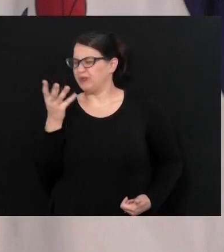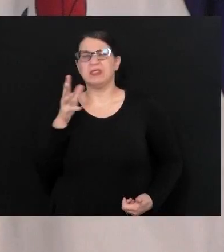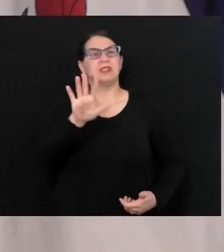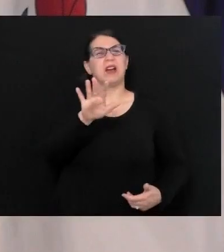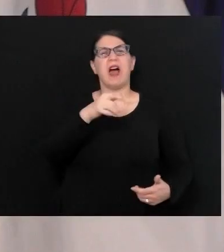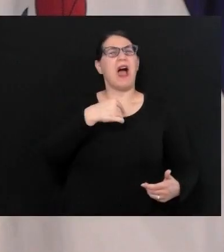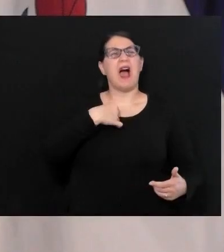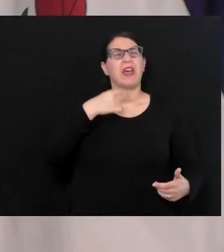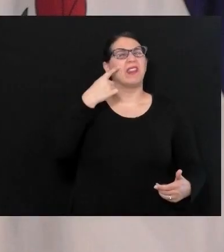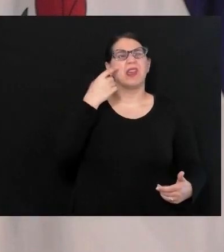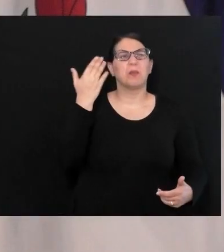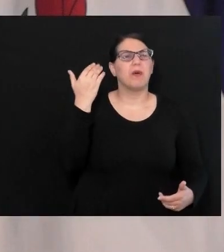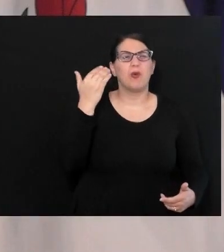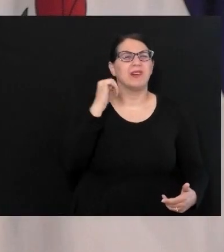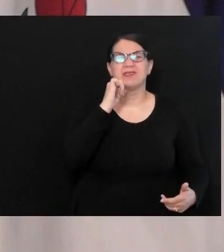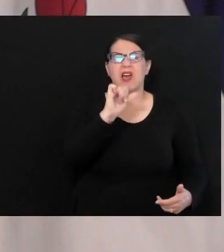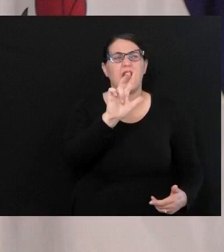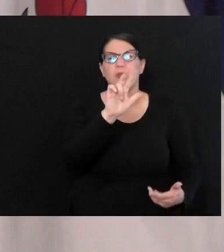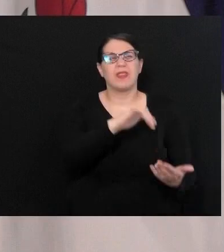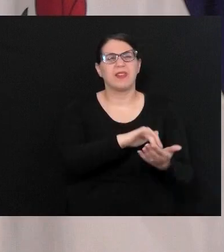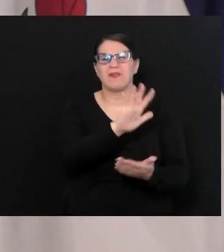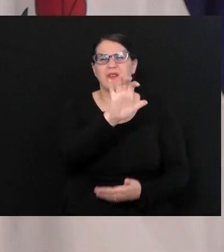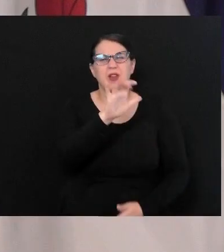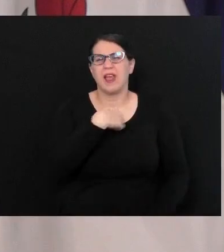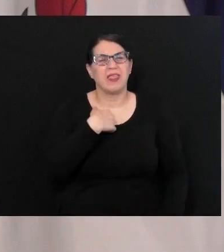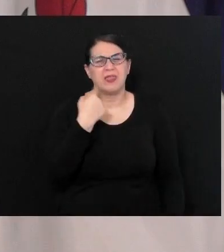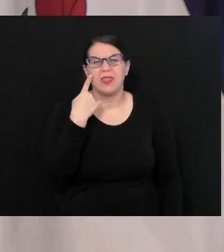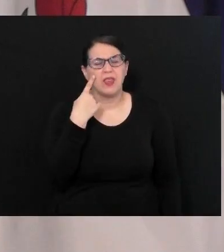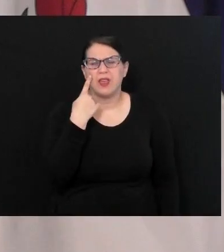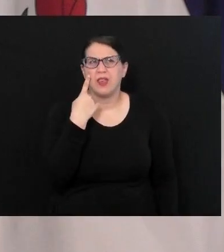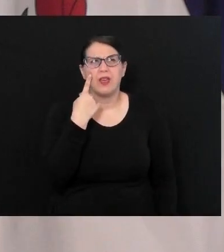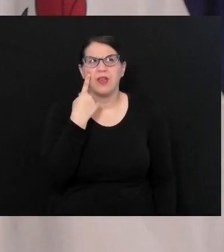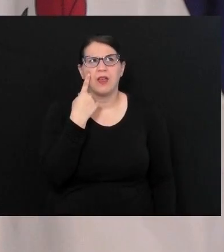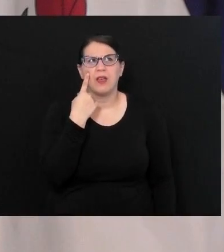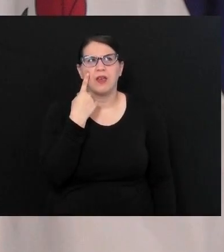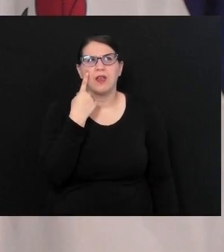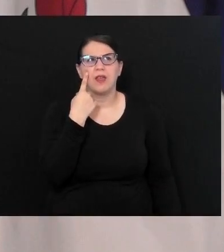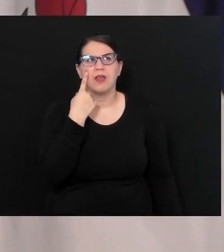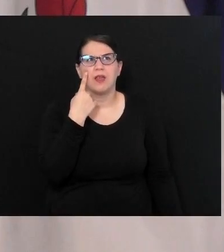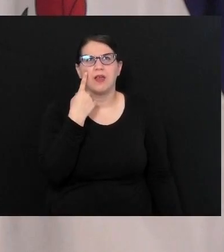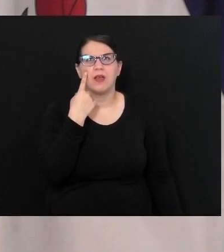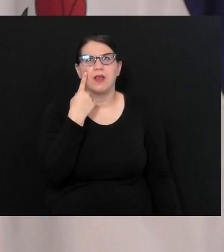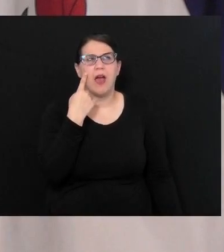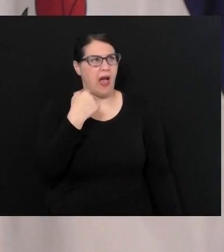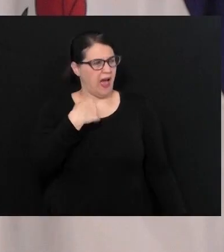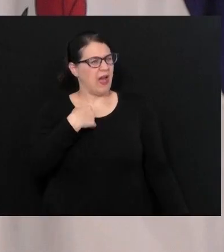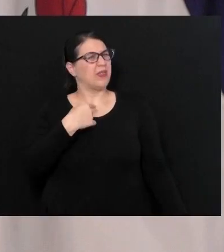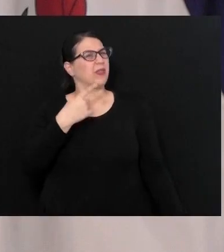averaging 3,500. We were probably averaging in the high